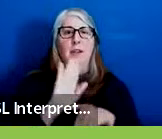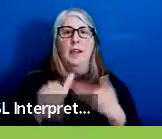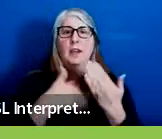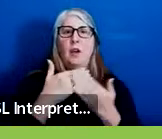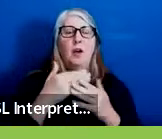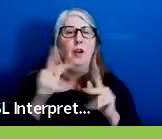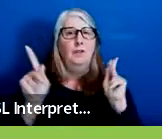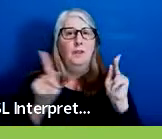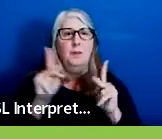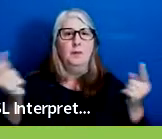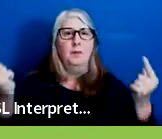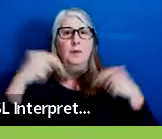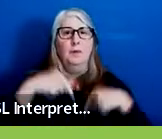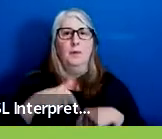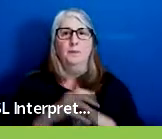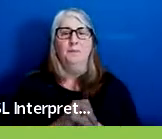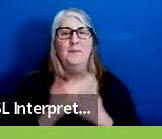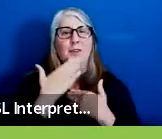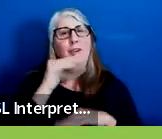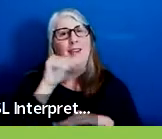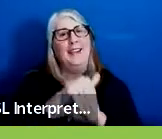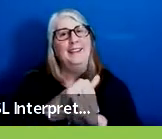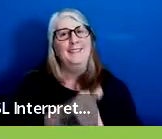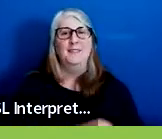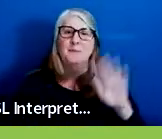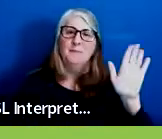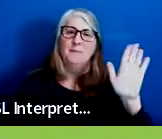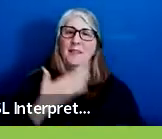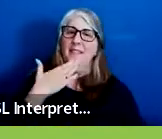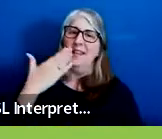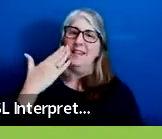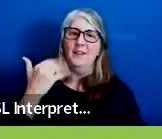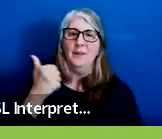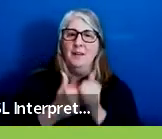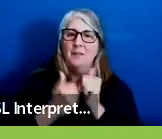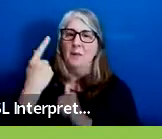guests as well. Good night. Good night. Thank you, everyone. Right.